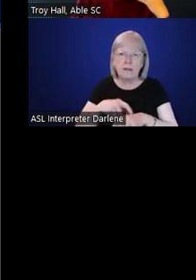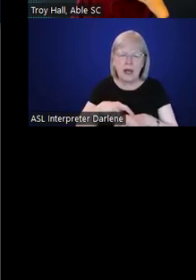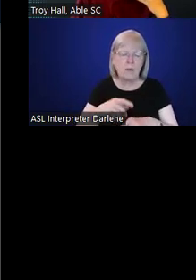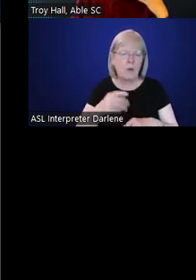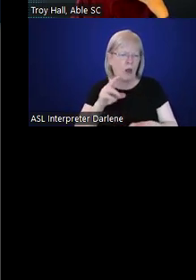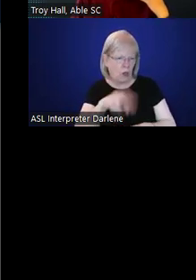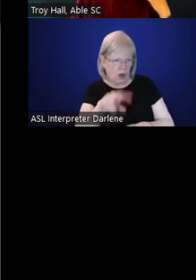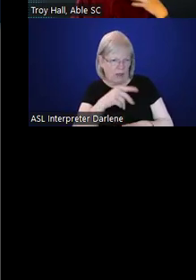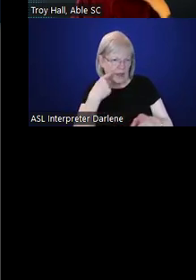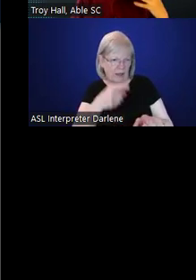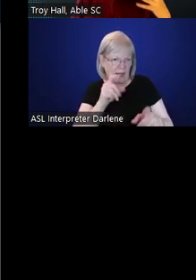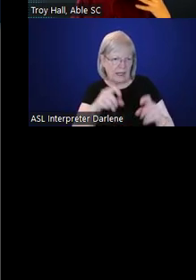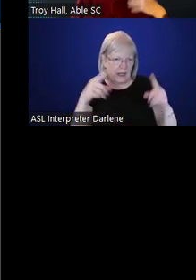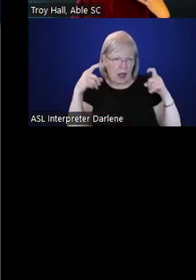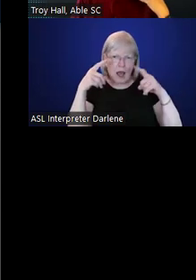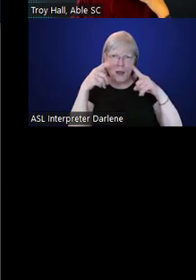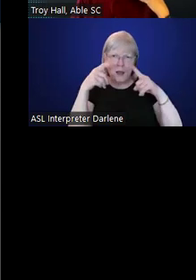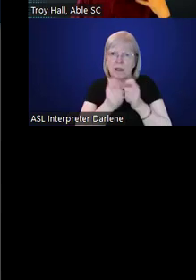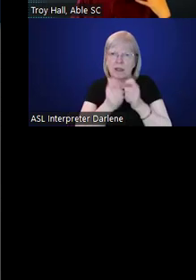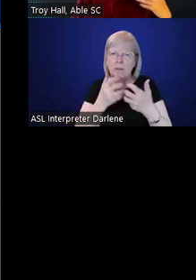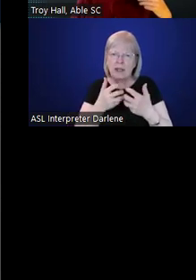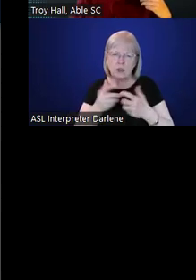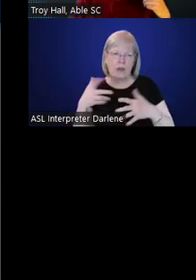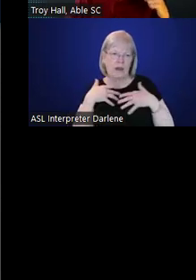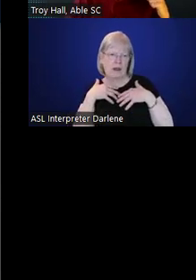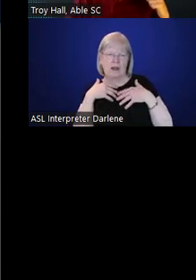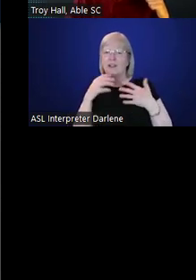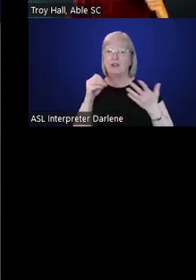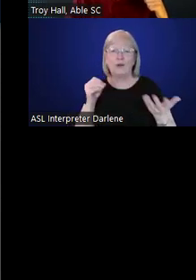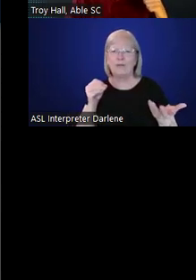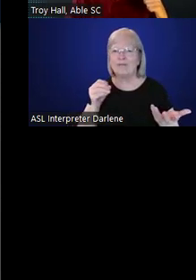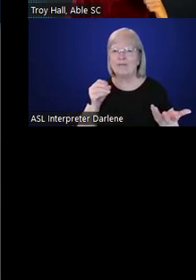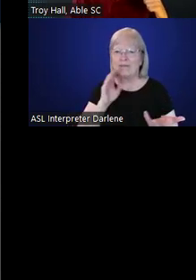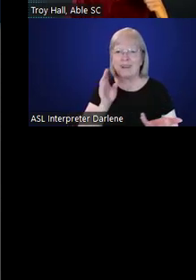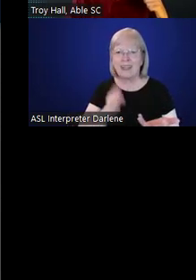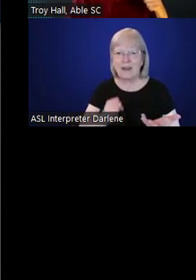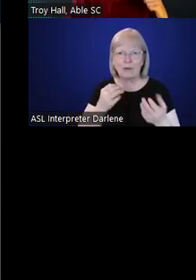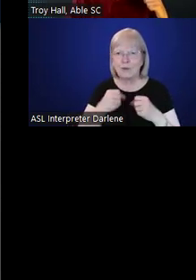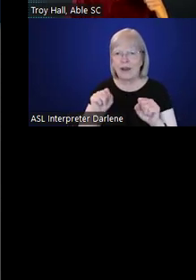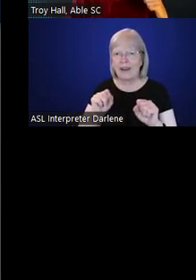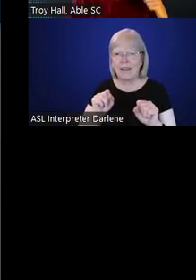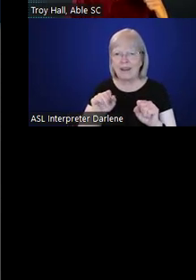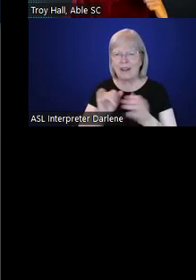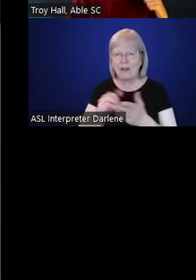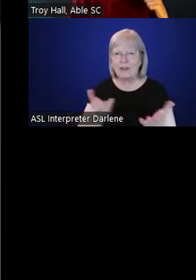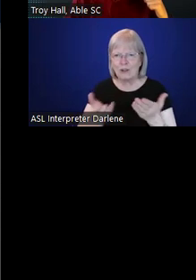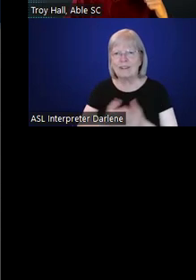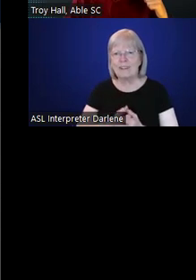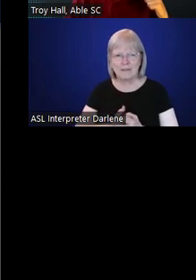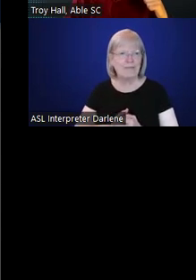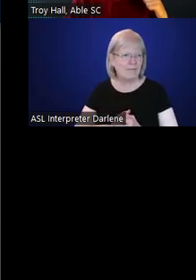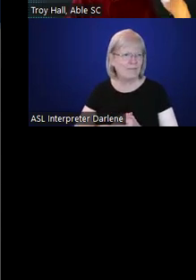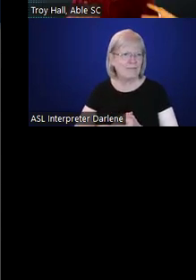So it's intimidating, and so youth don't ever get to try these services. Yeah, Jacqueline, you nailed